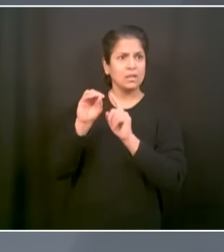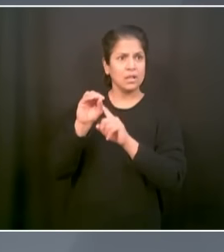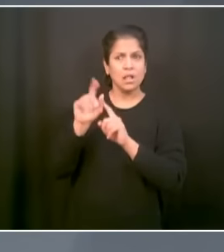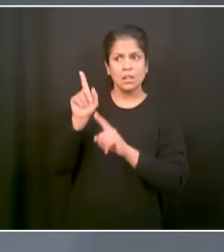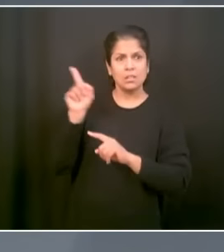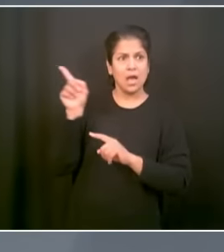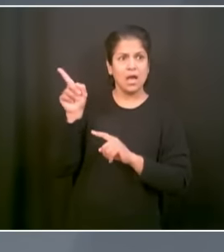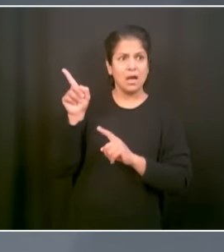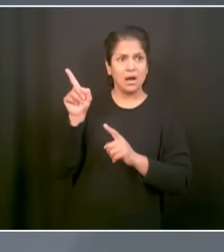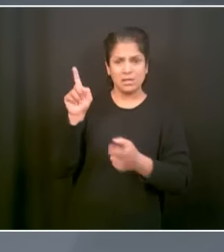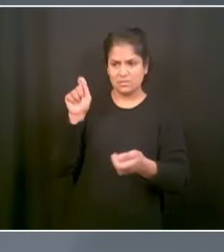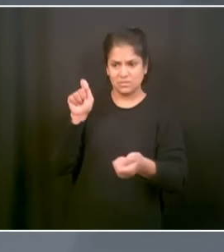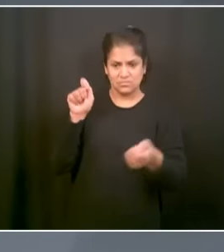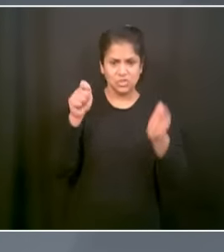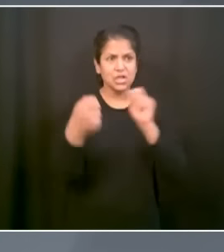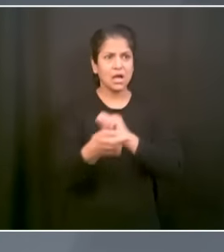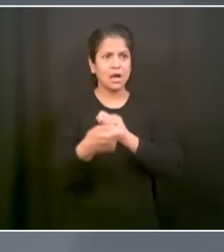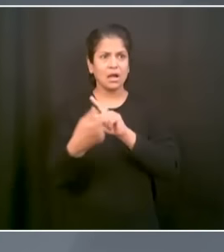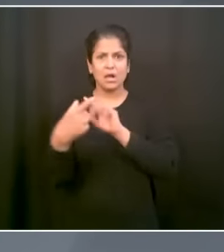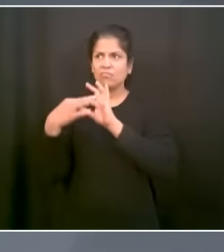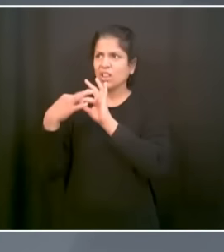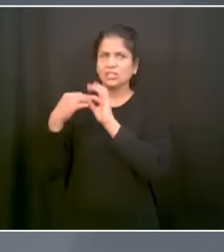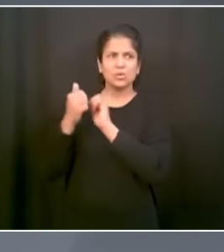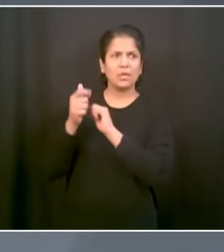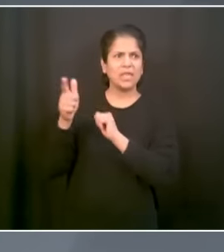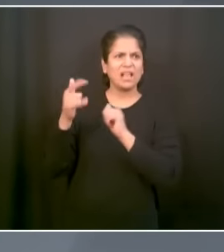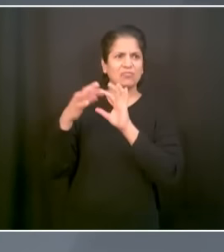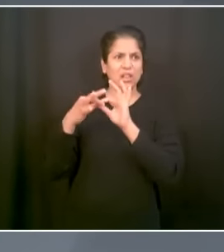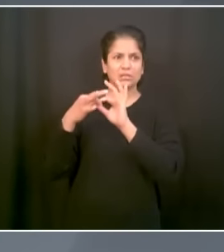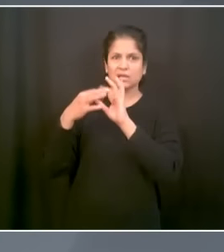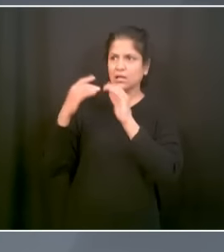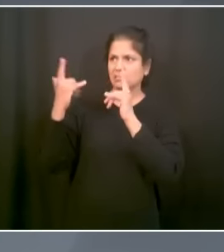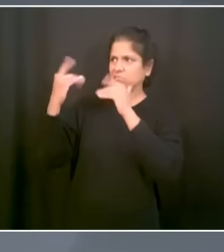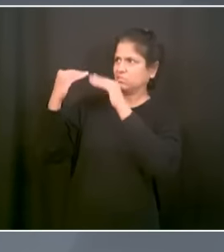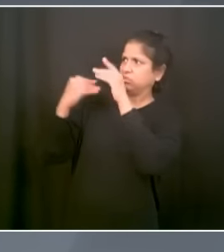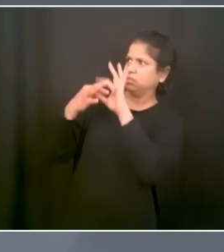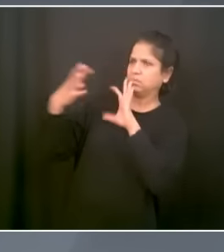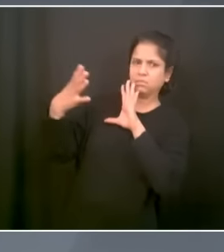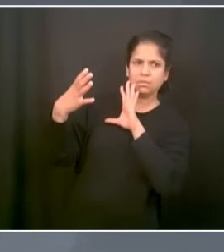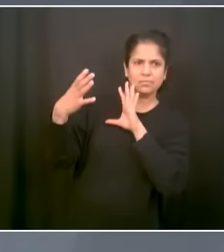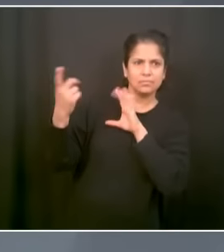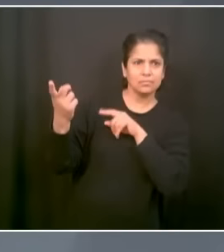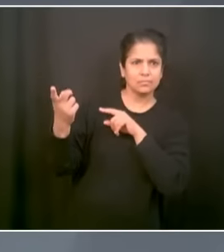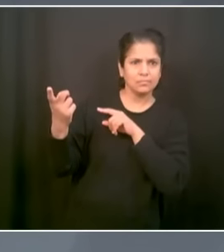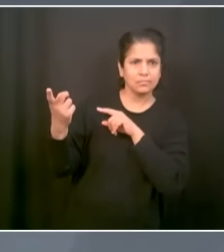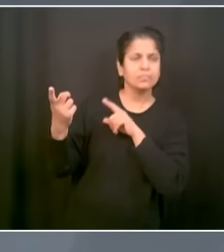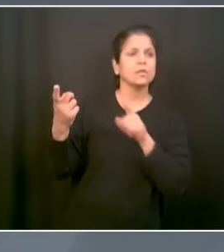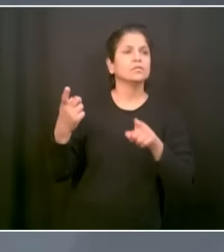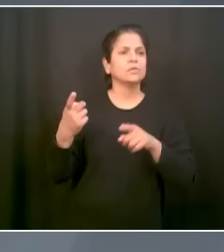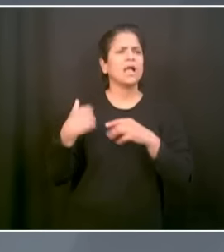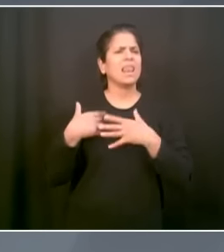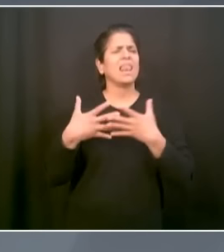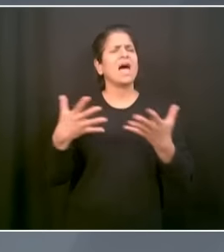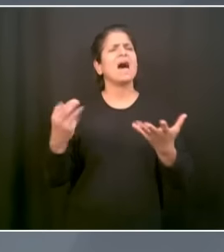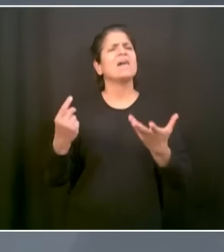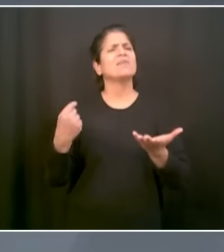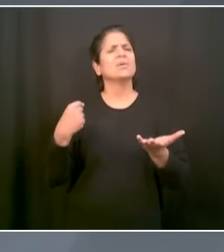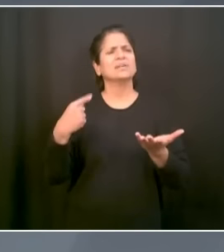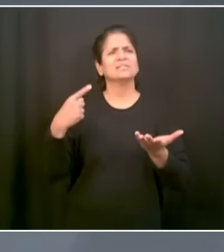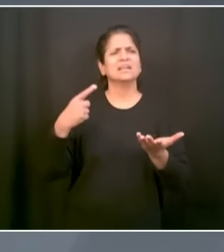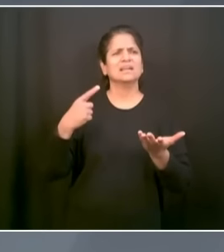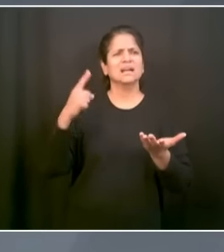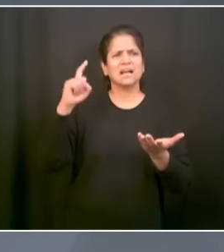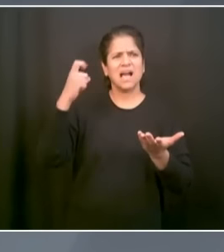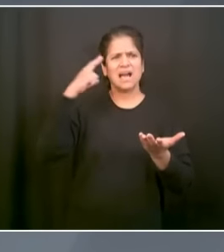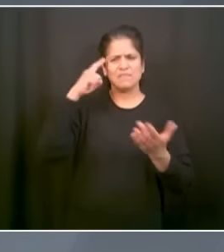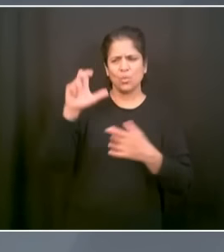is stunning in its imbalance. And so there are a number of specific things that then Governor Cuomo did in shifting those burdens.